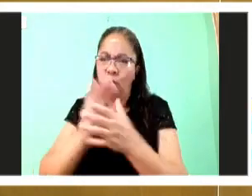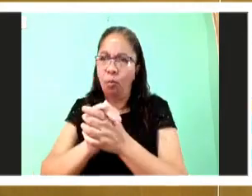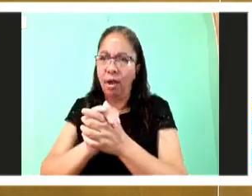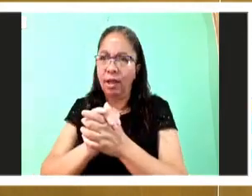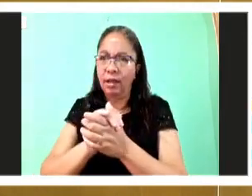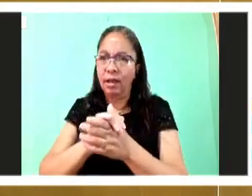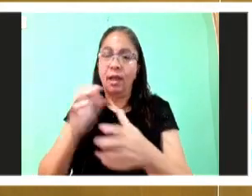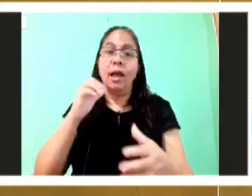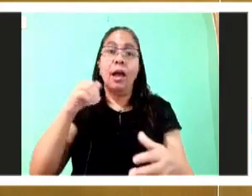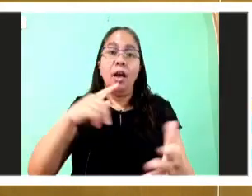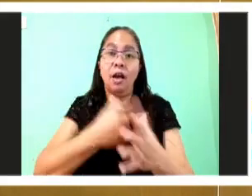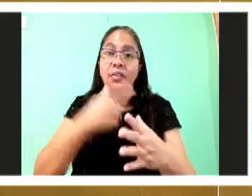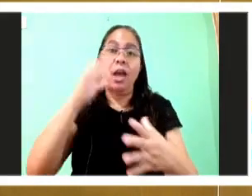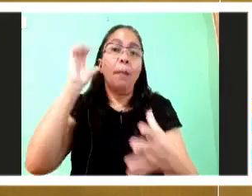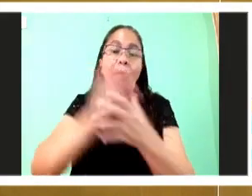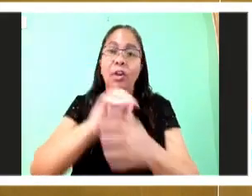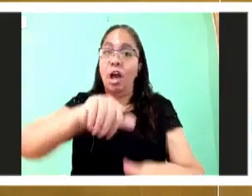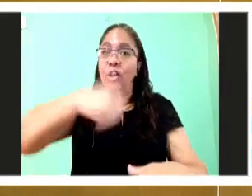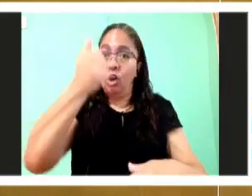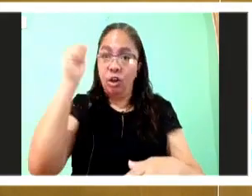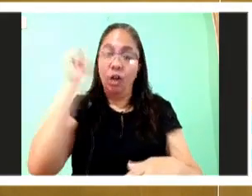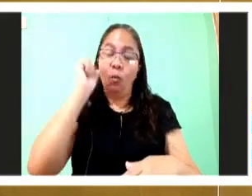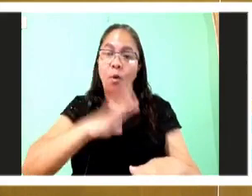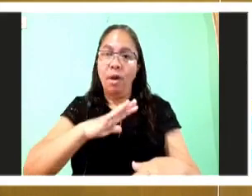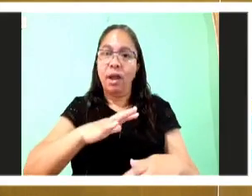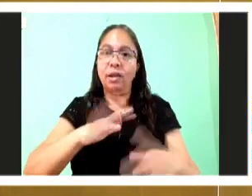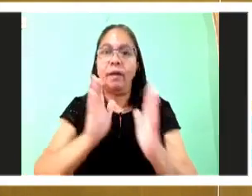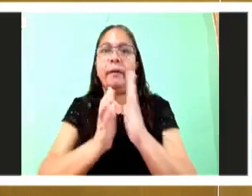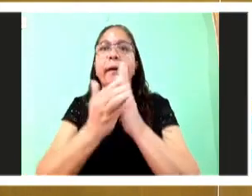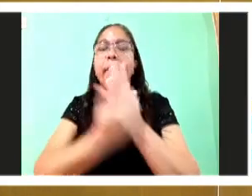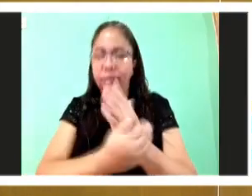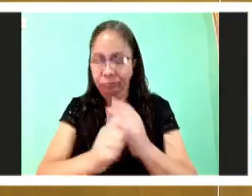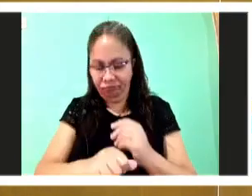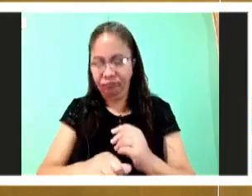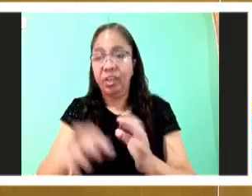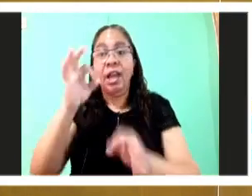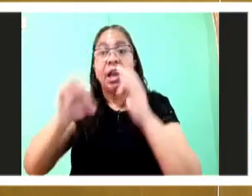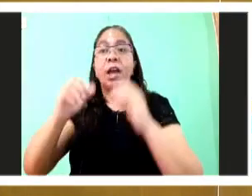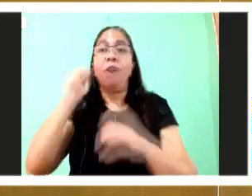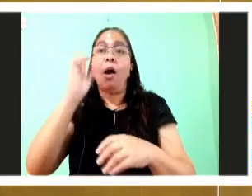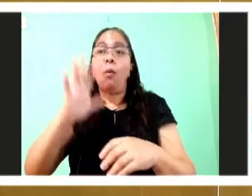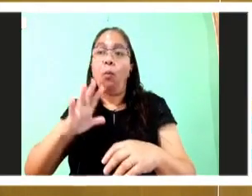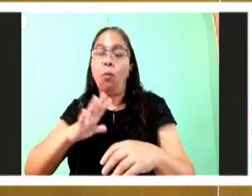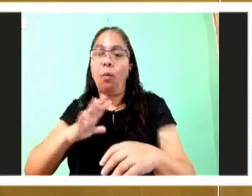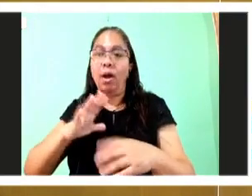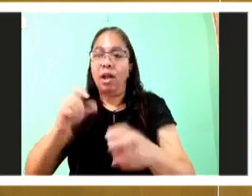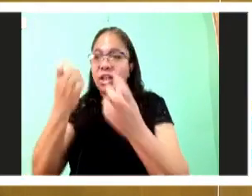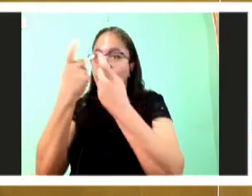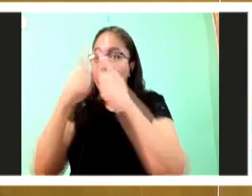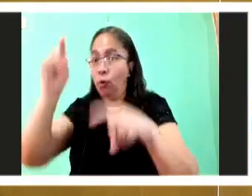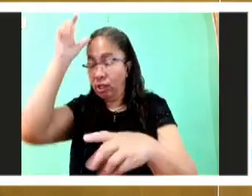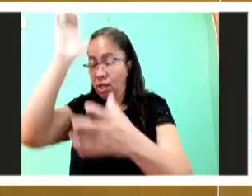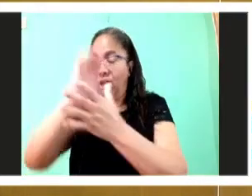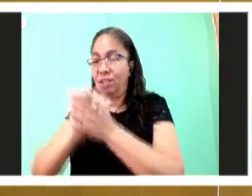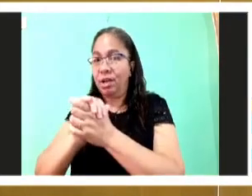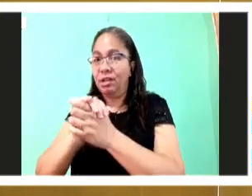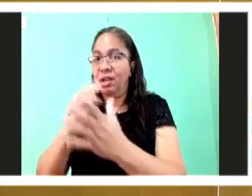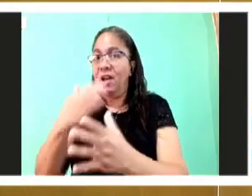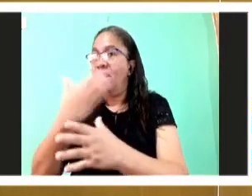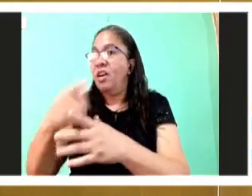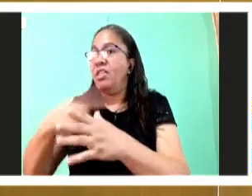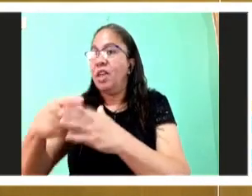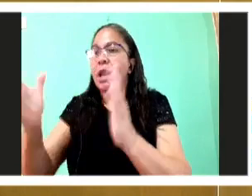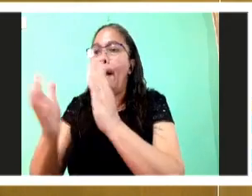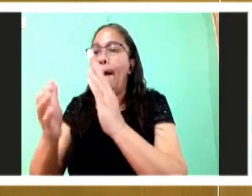is guilty of adultery against her. And if a woman divorces her husband and marries another, she